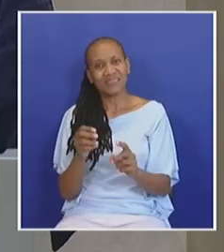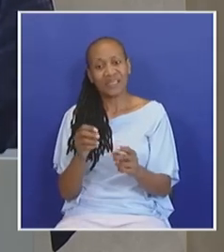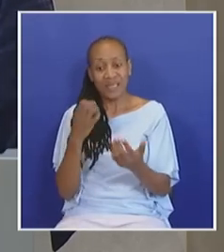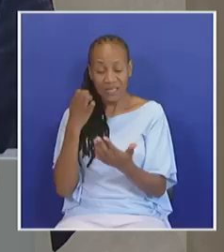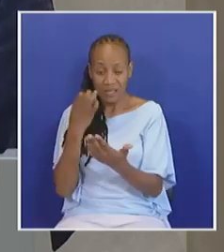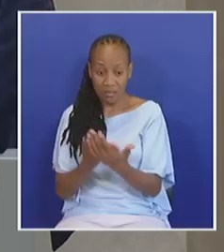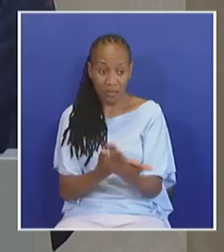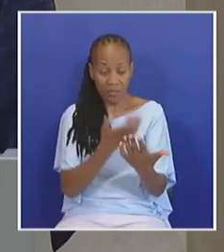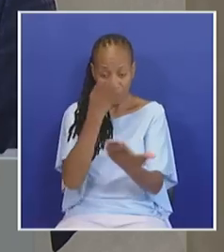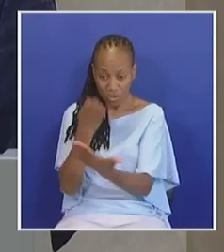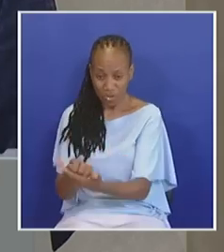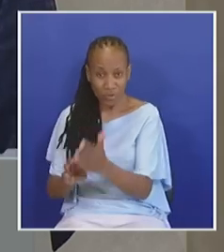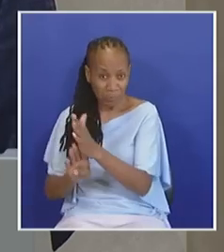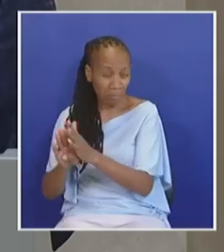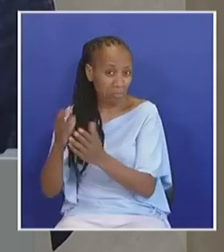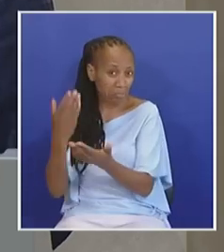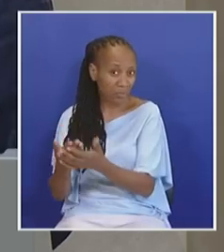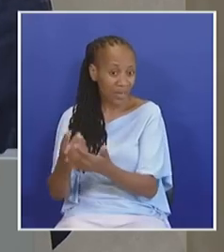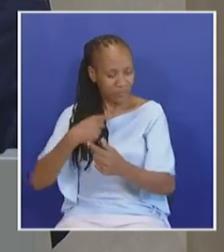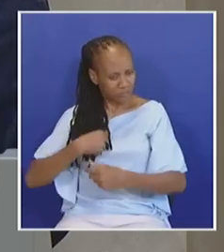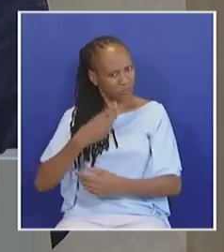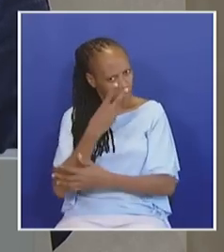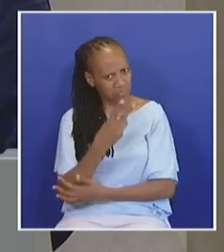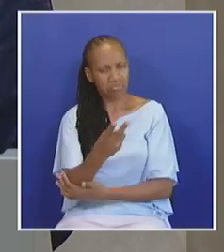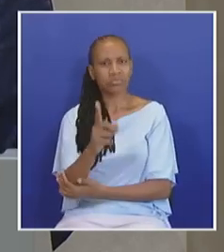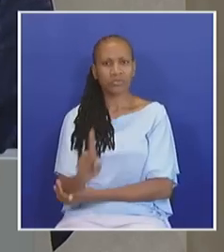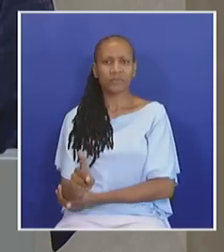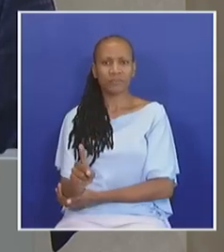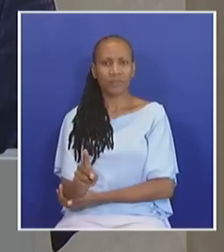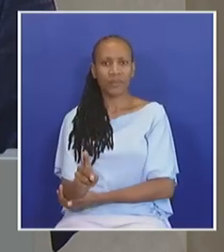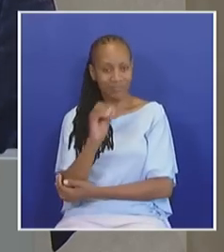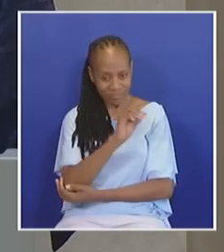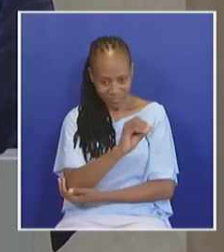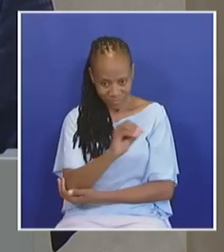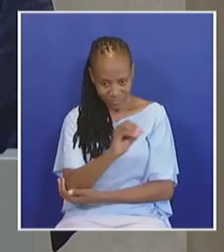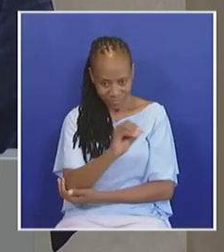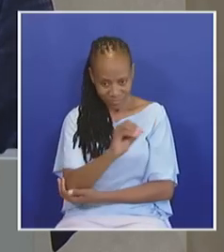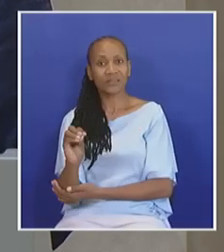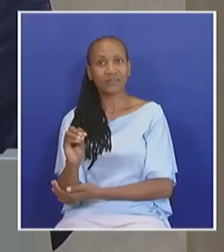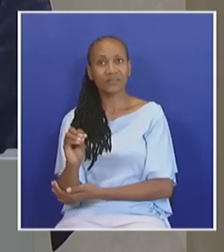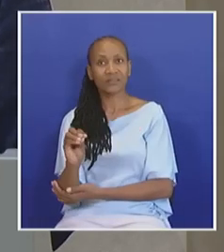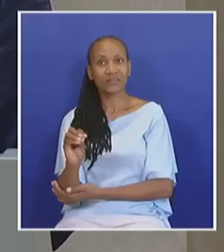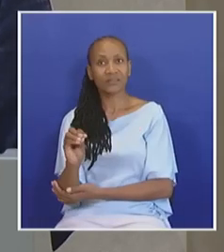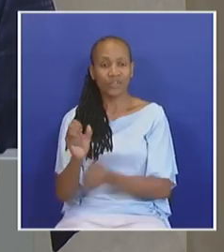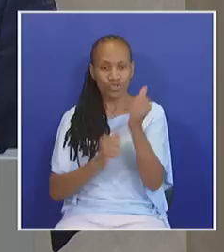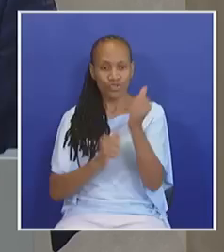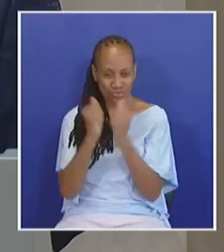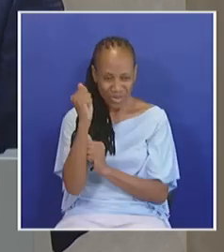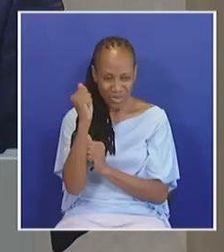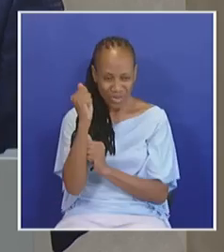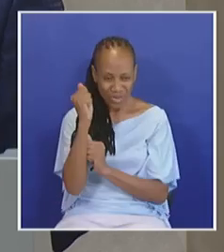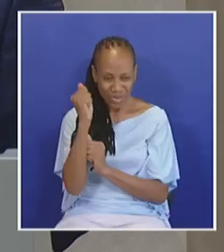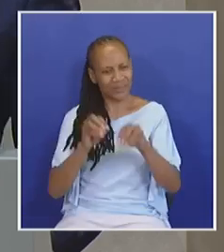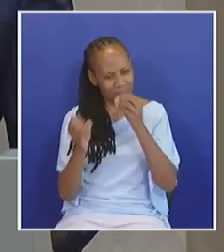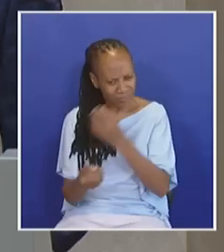shared uplift are, to my eyes, even more compelling reasons to confronting both day-to-day as well as structural racism and